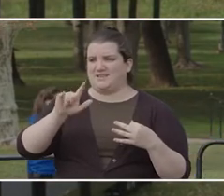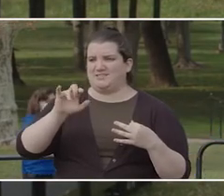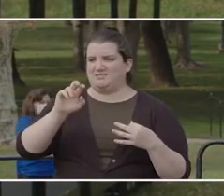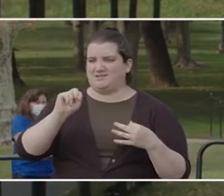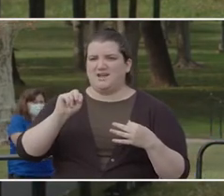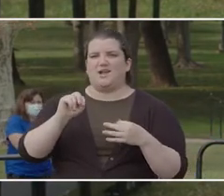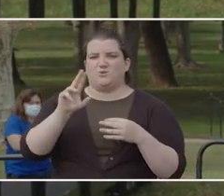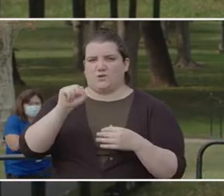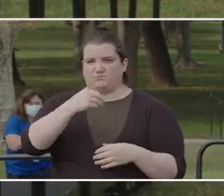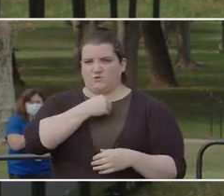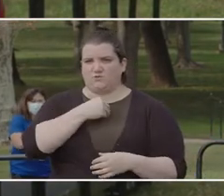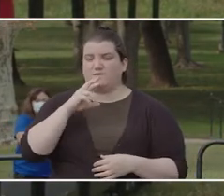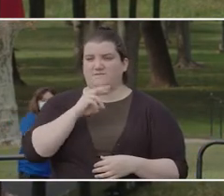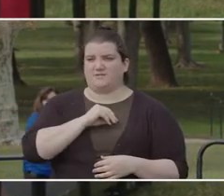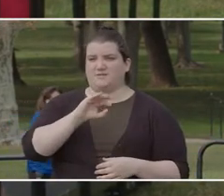Corps, Vietnam,